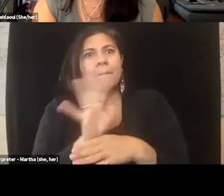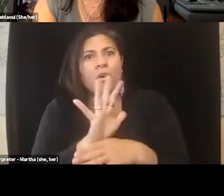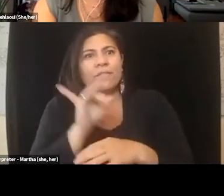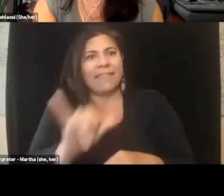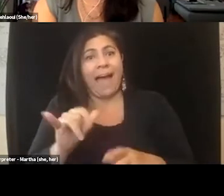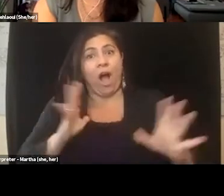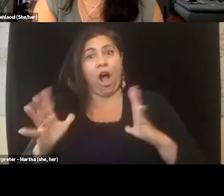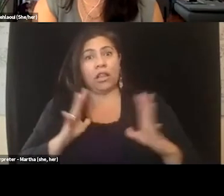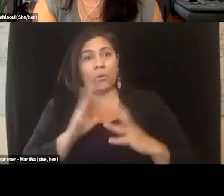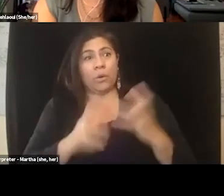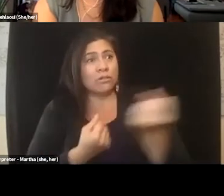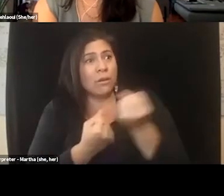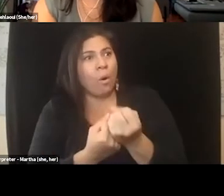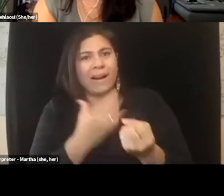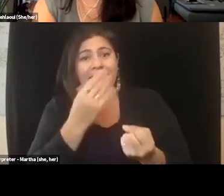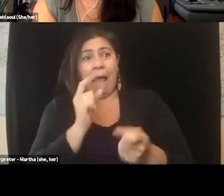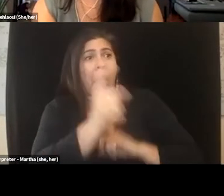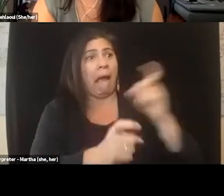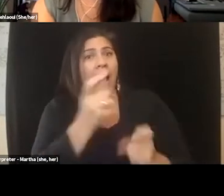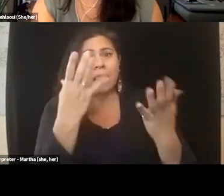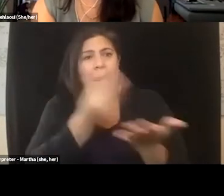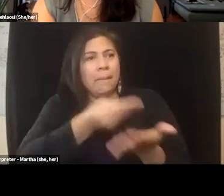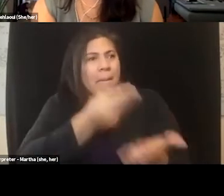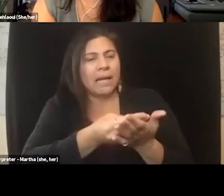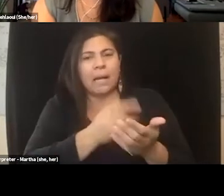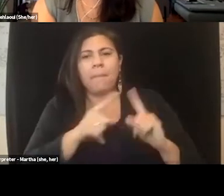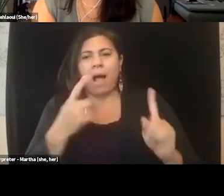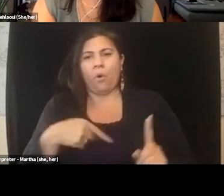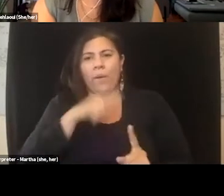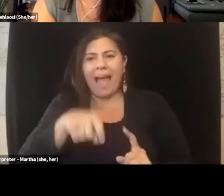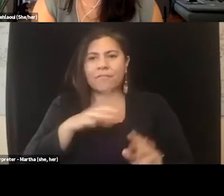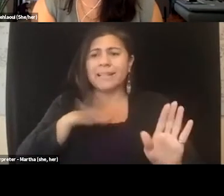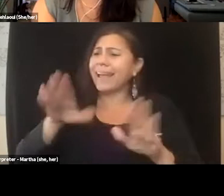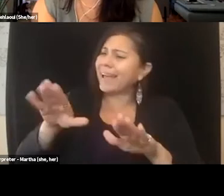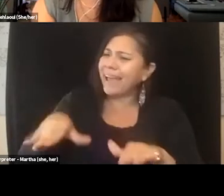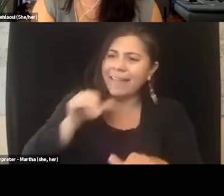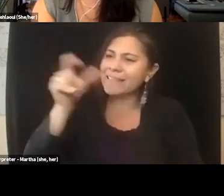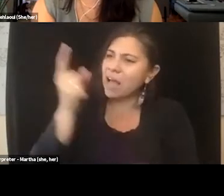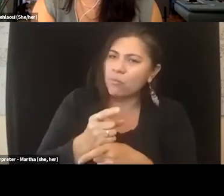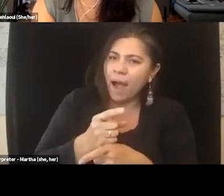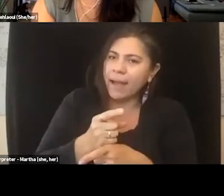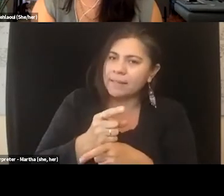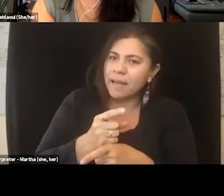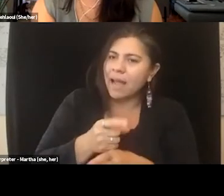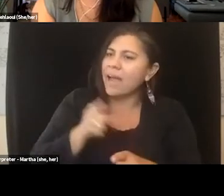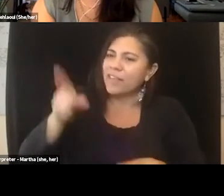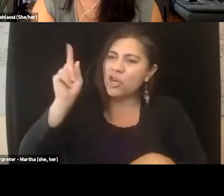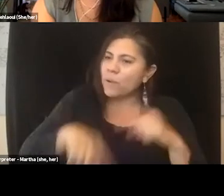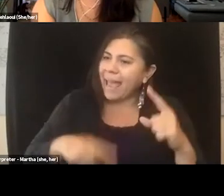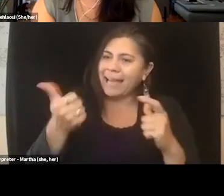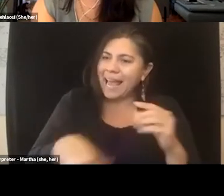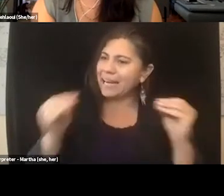put millions of dollars behind. We have to hold these people accountable. They can no longer get away with